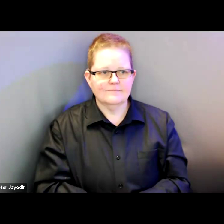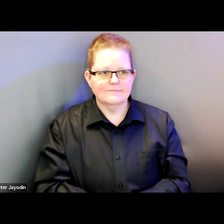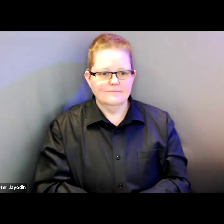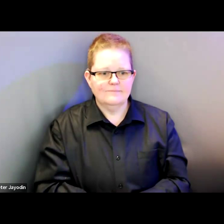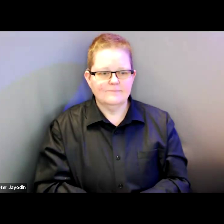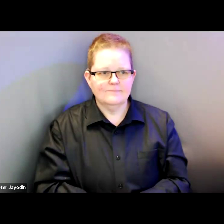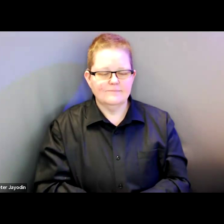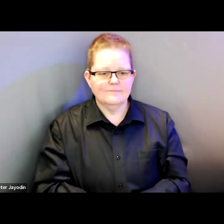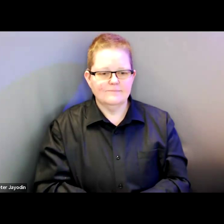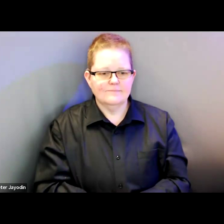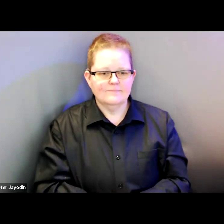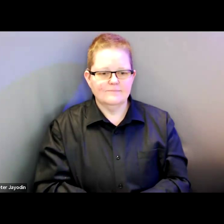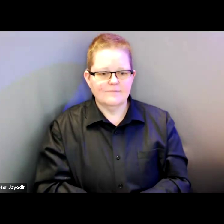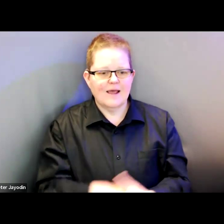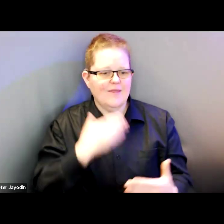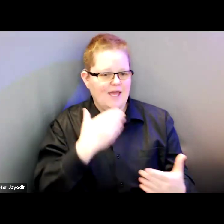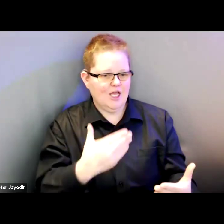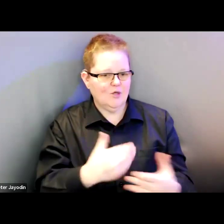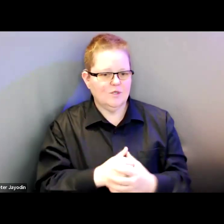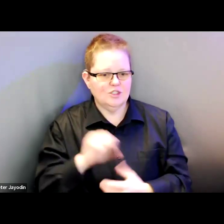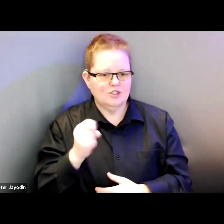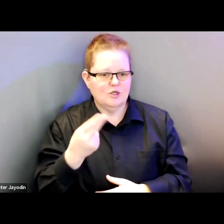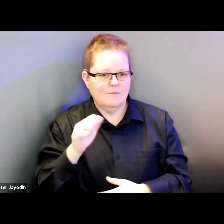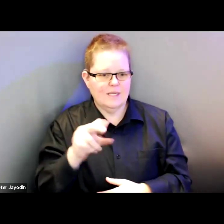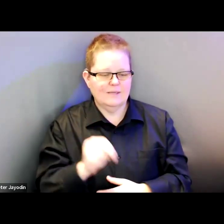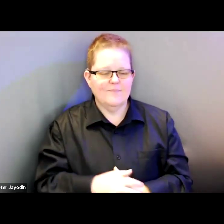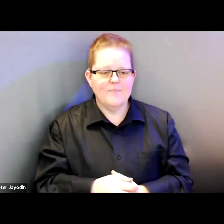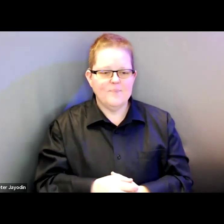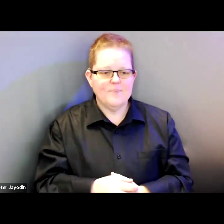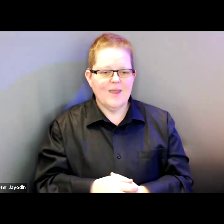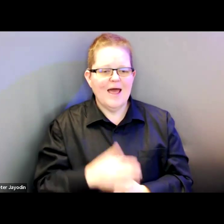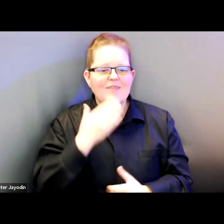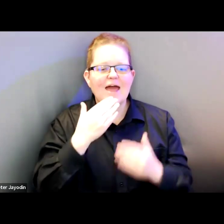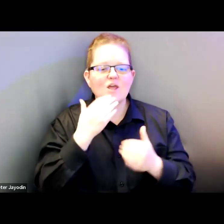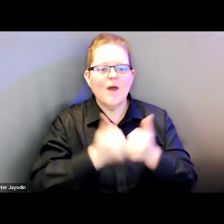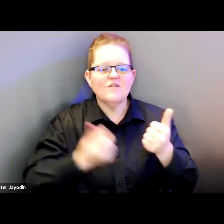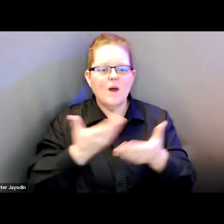Dan Schuman. Thank you. Yep, thank you, everyone.